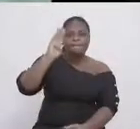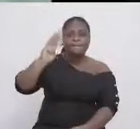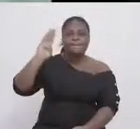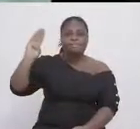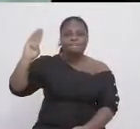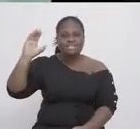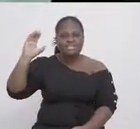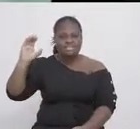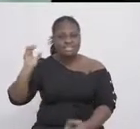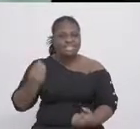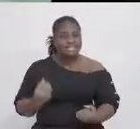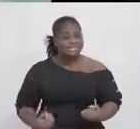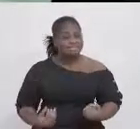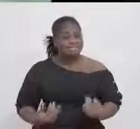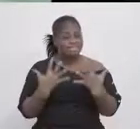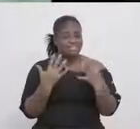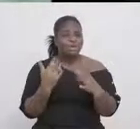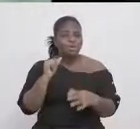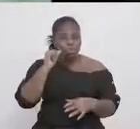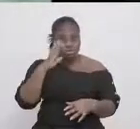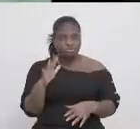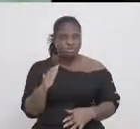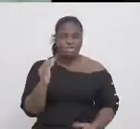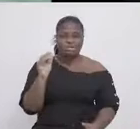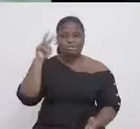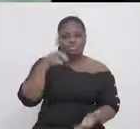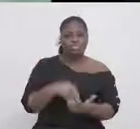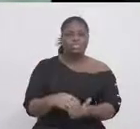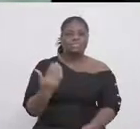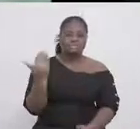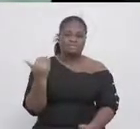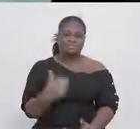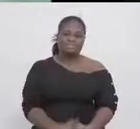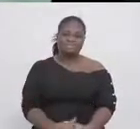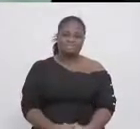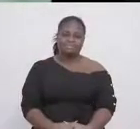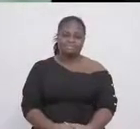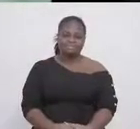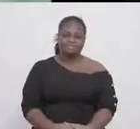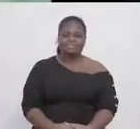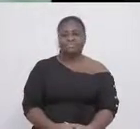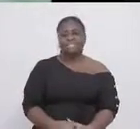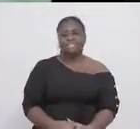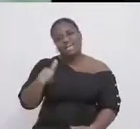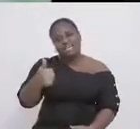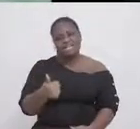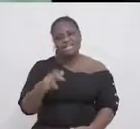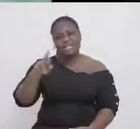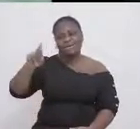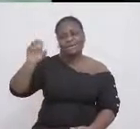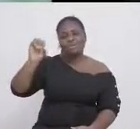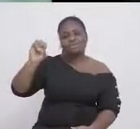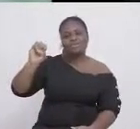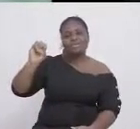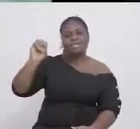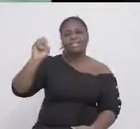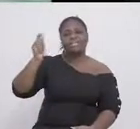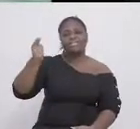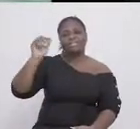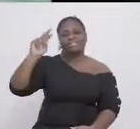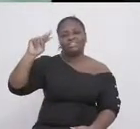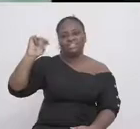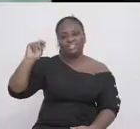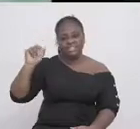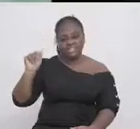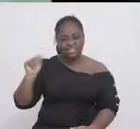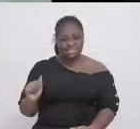or inspirational women in 2015. BBC's 100 most inspirational women. Regina Honu is the CEO of Soronko Academy, a leading